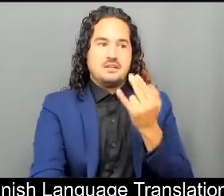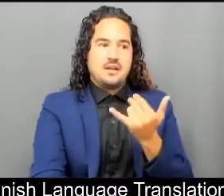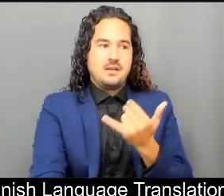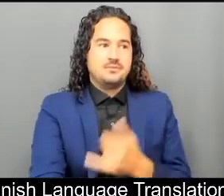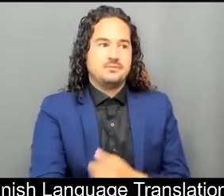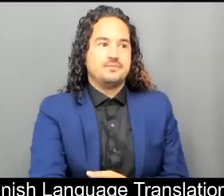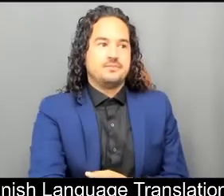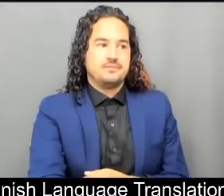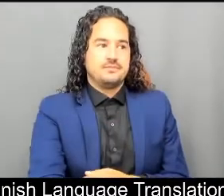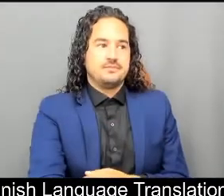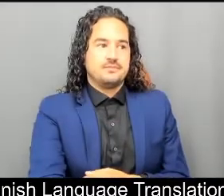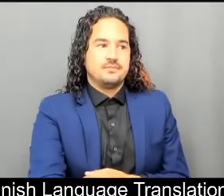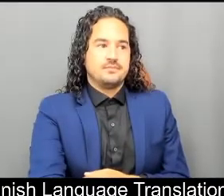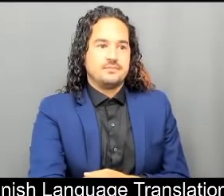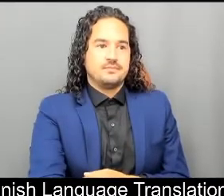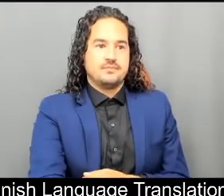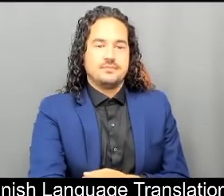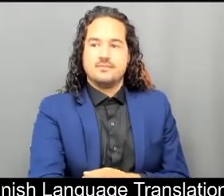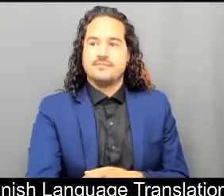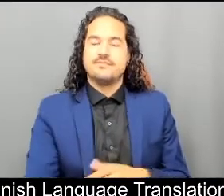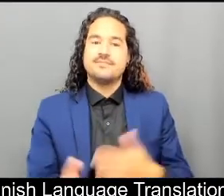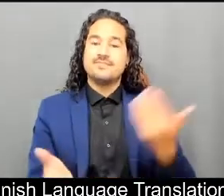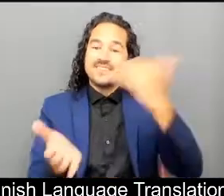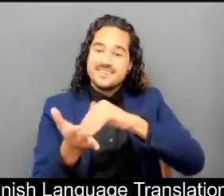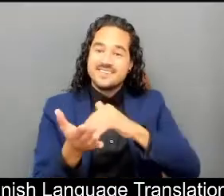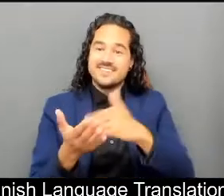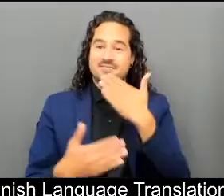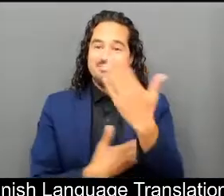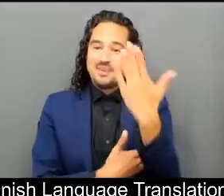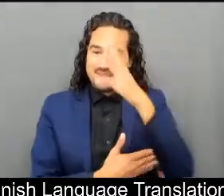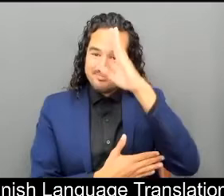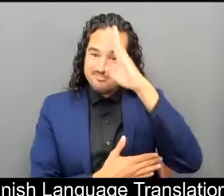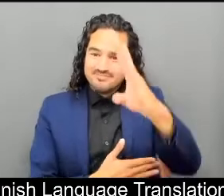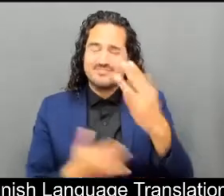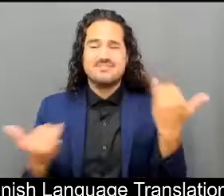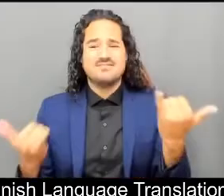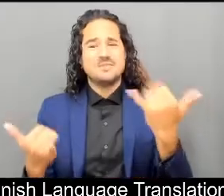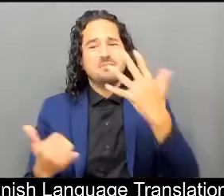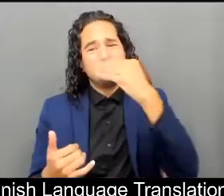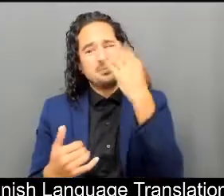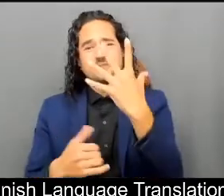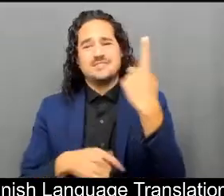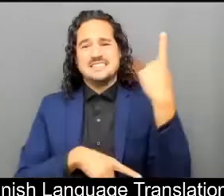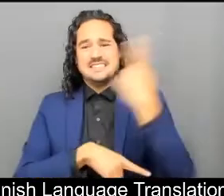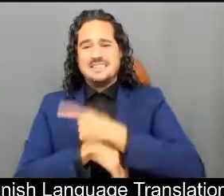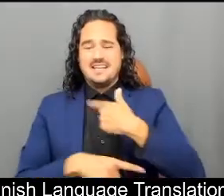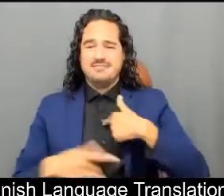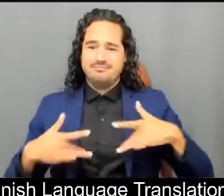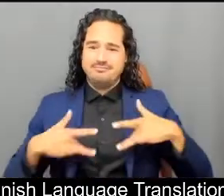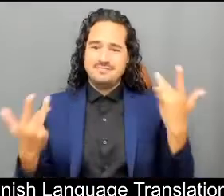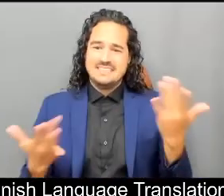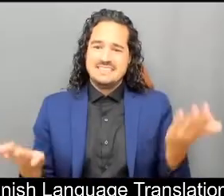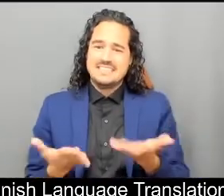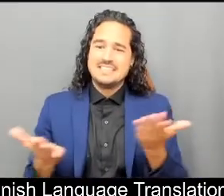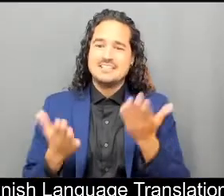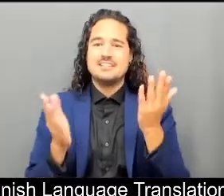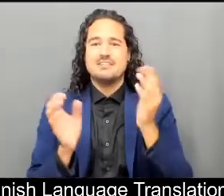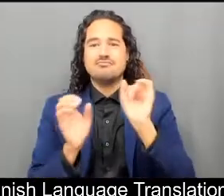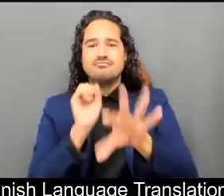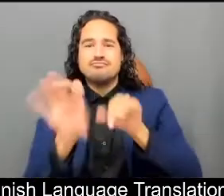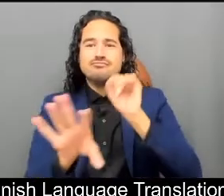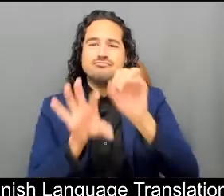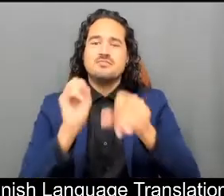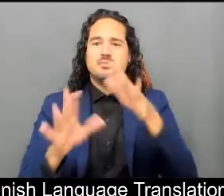Once again, good morning, everybody. Another beautiful day, and I'm happy to be here this morning to give you a little update on what's been going on in the